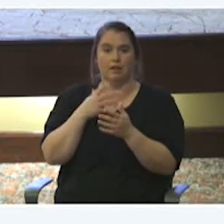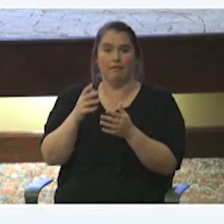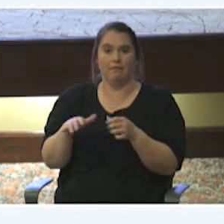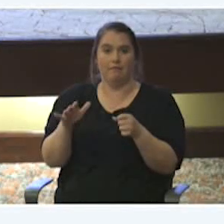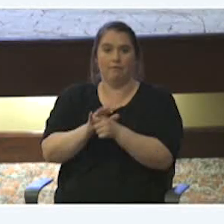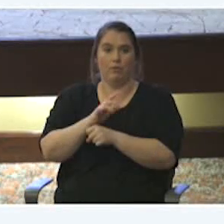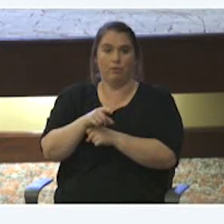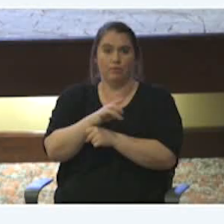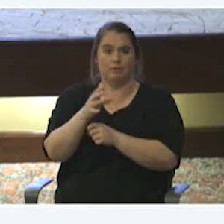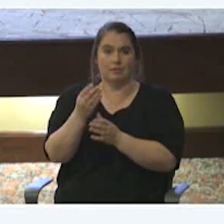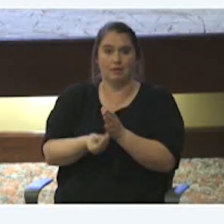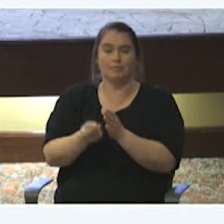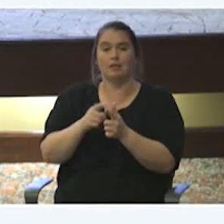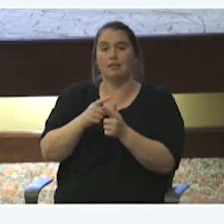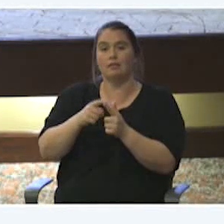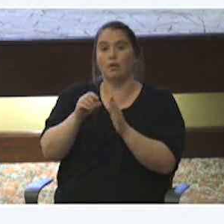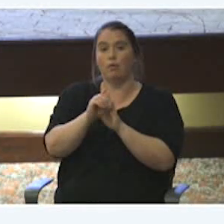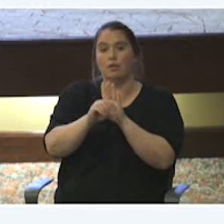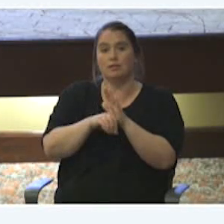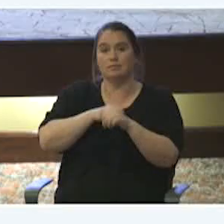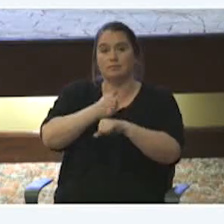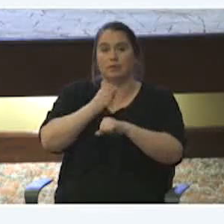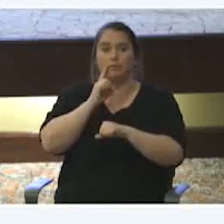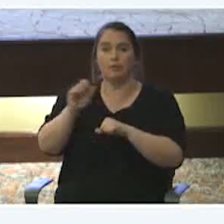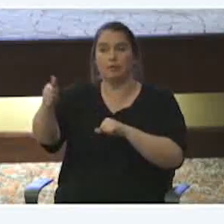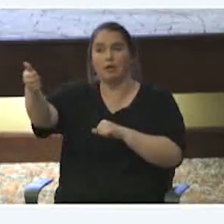review a lot of sample ordinances from other Texas cities.